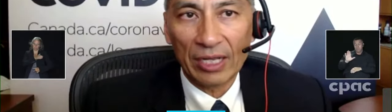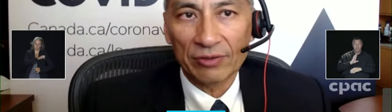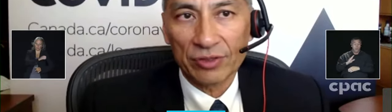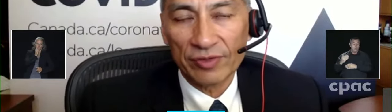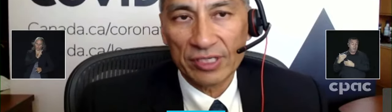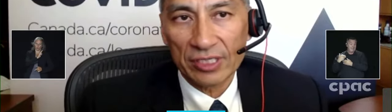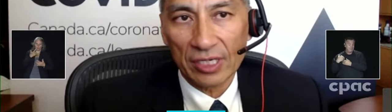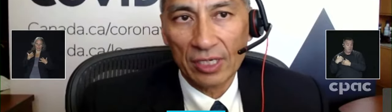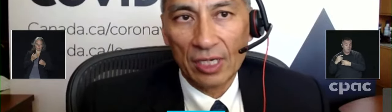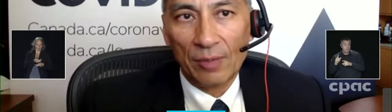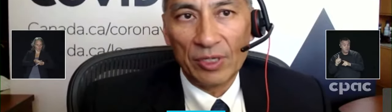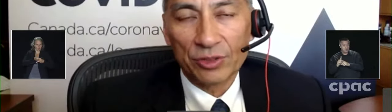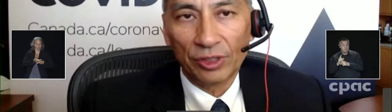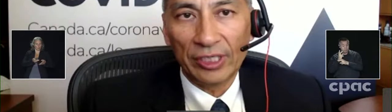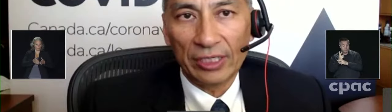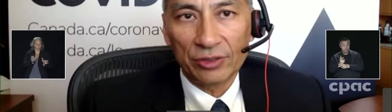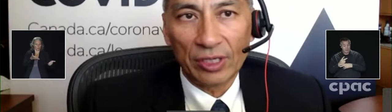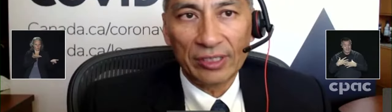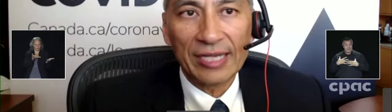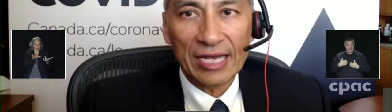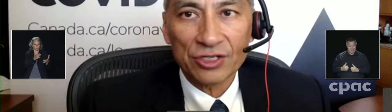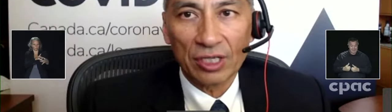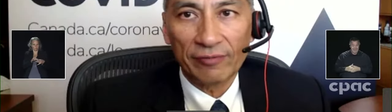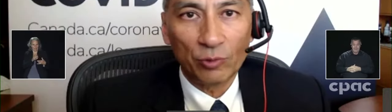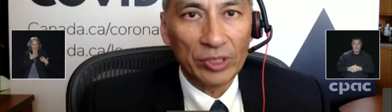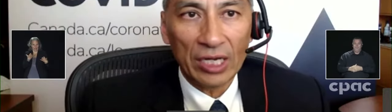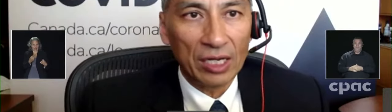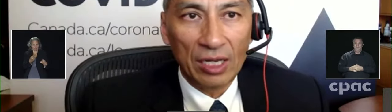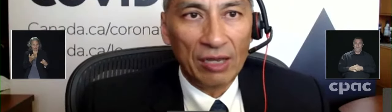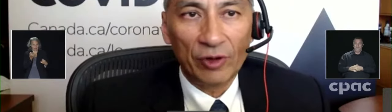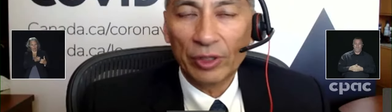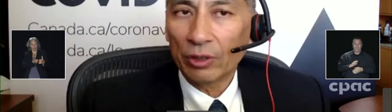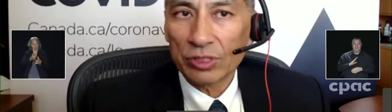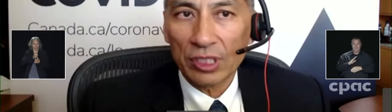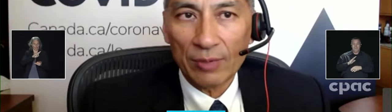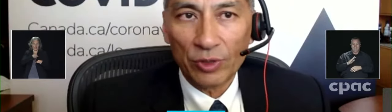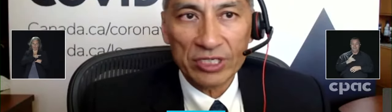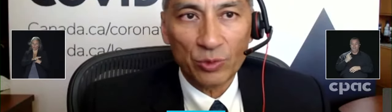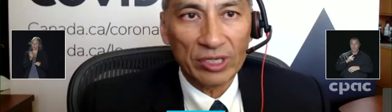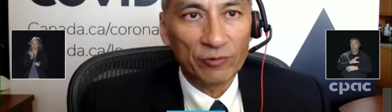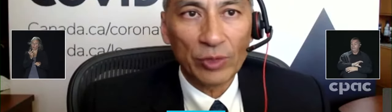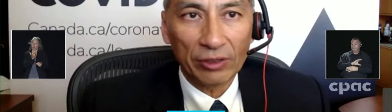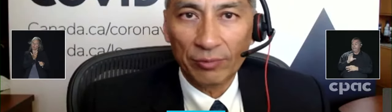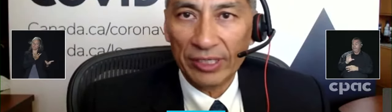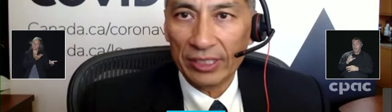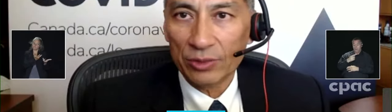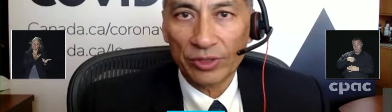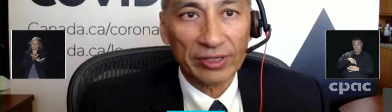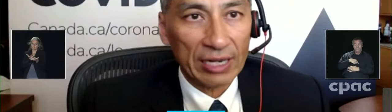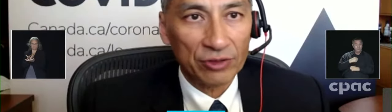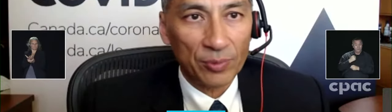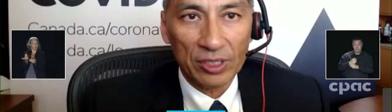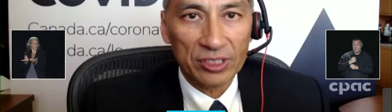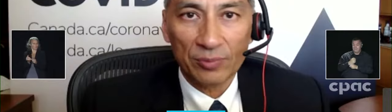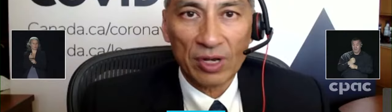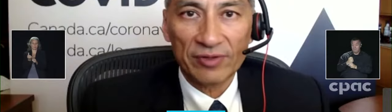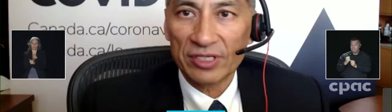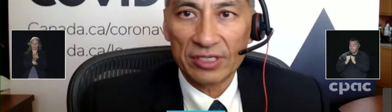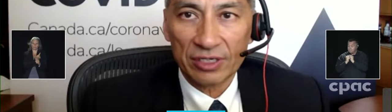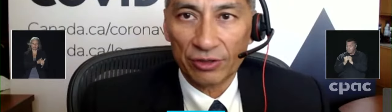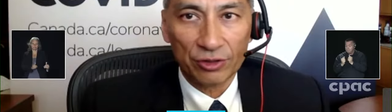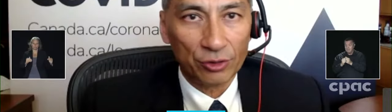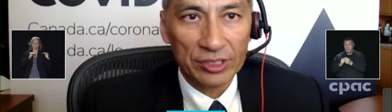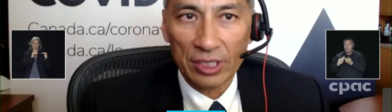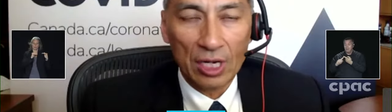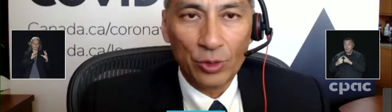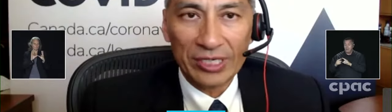healthcare and public health services. But certainly at the national level, we have very close collaboration. We have regular meetings with our counterparts in the